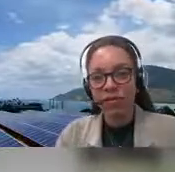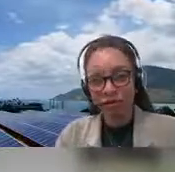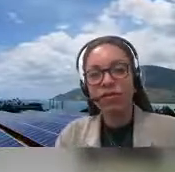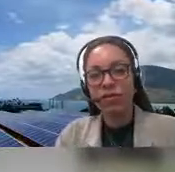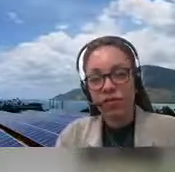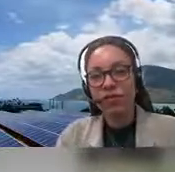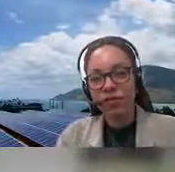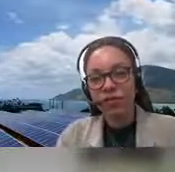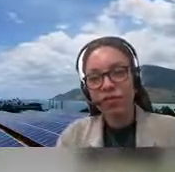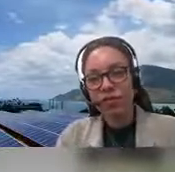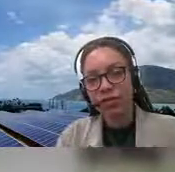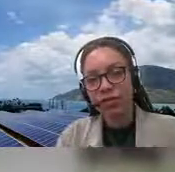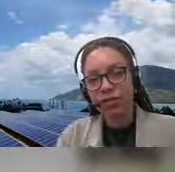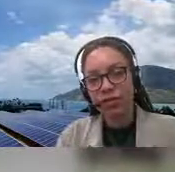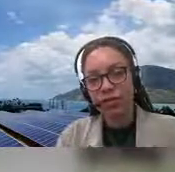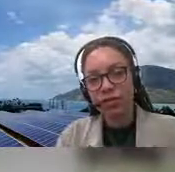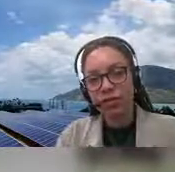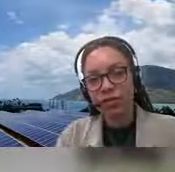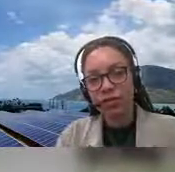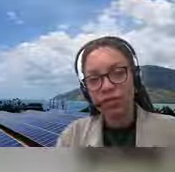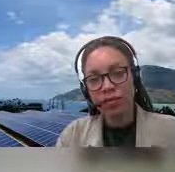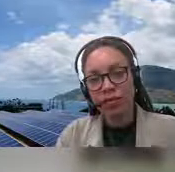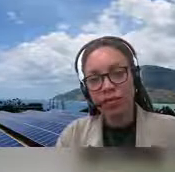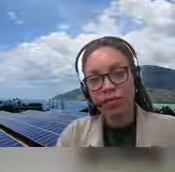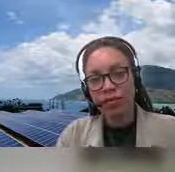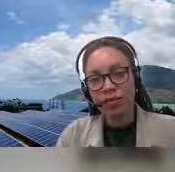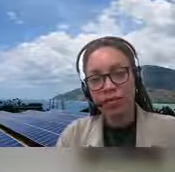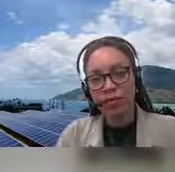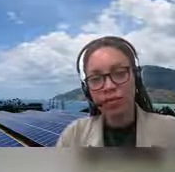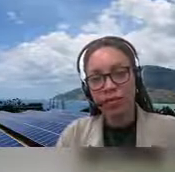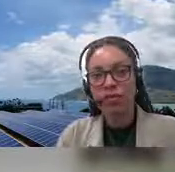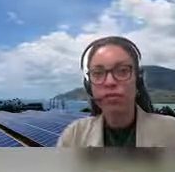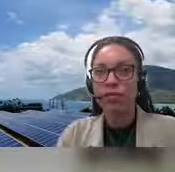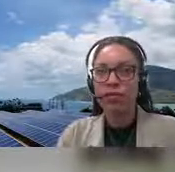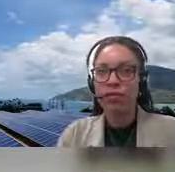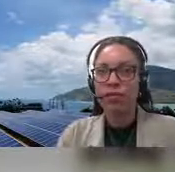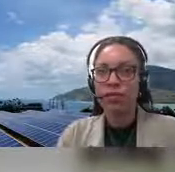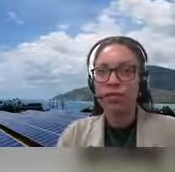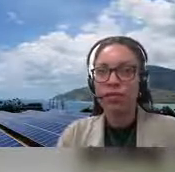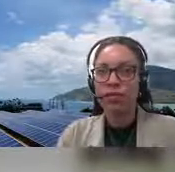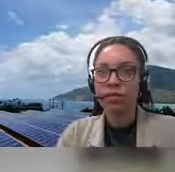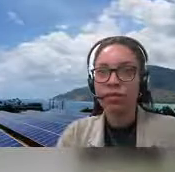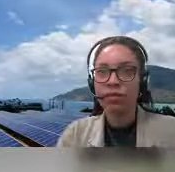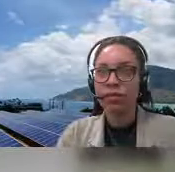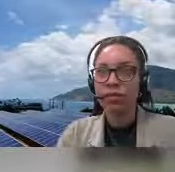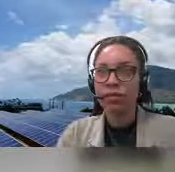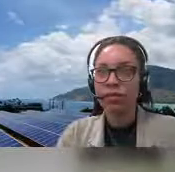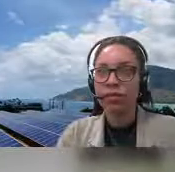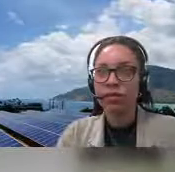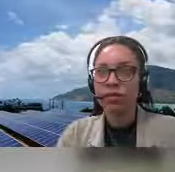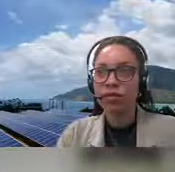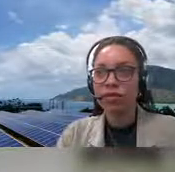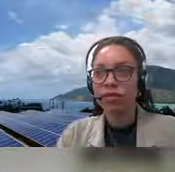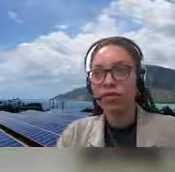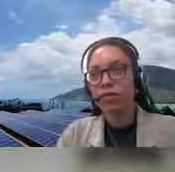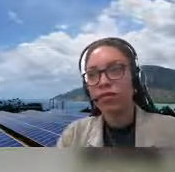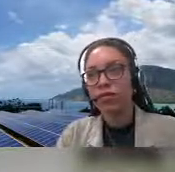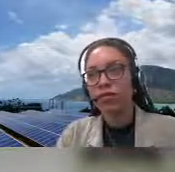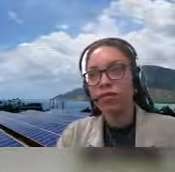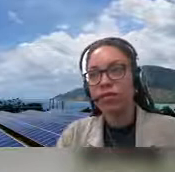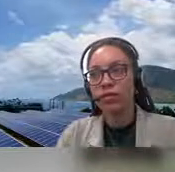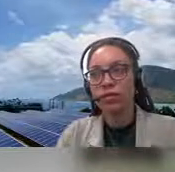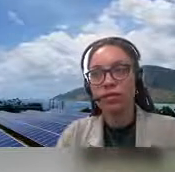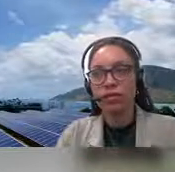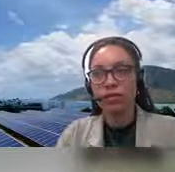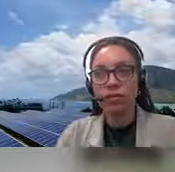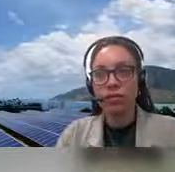shifted quite a bit. The Aussie dollar's dropped a lot, but it's almost, yes, that all those parameters have changed.